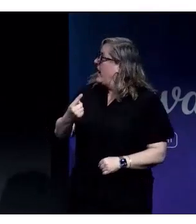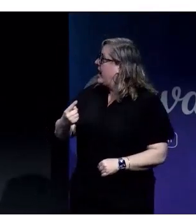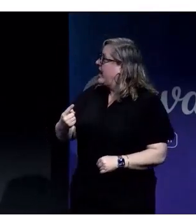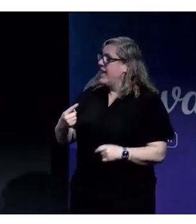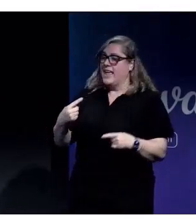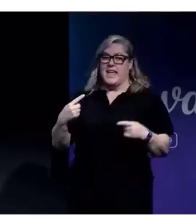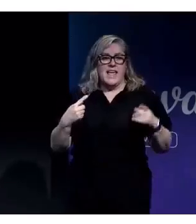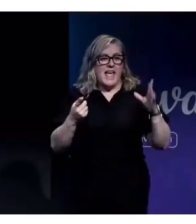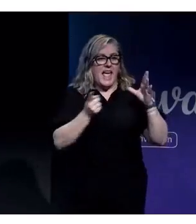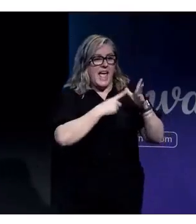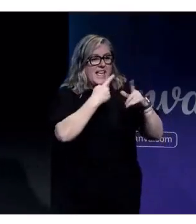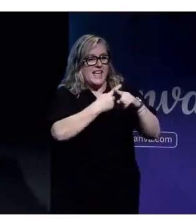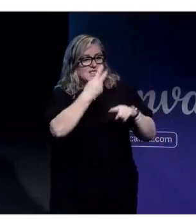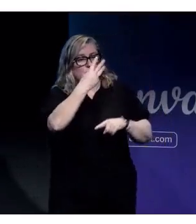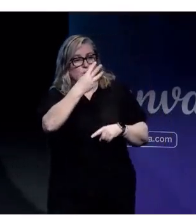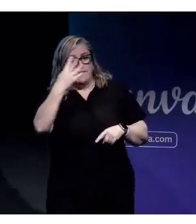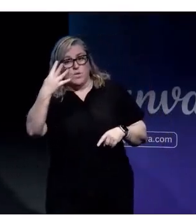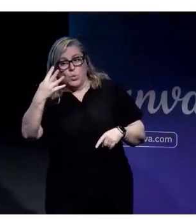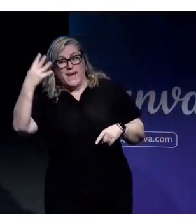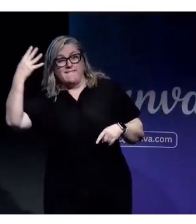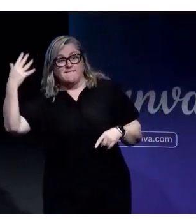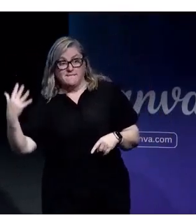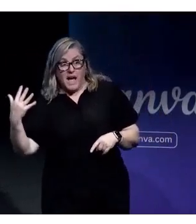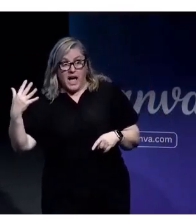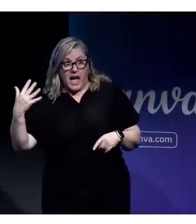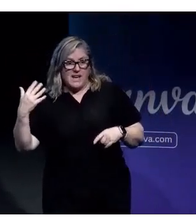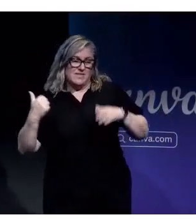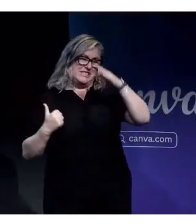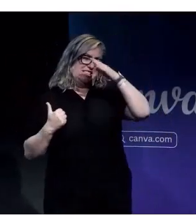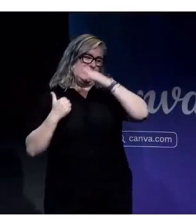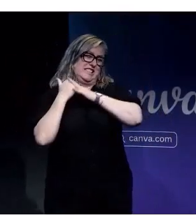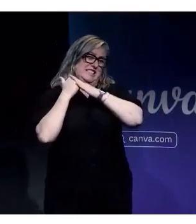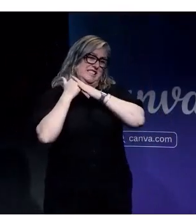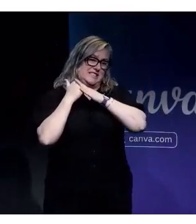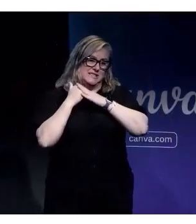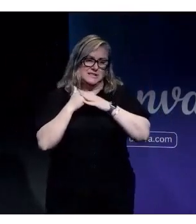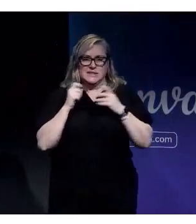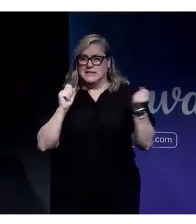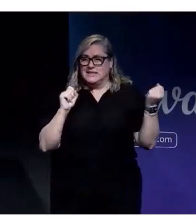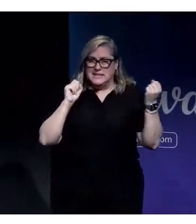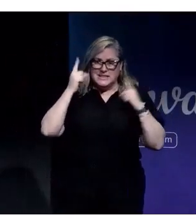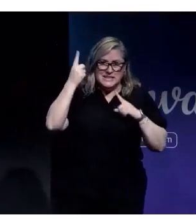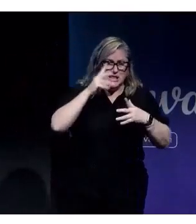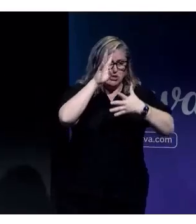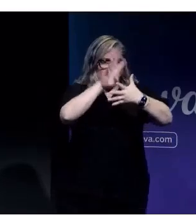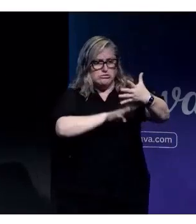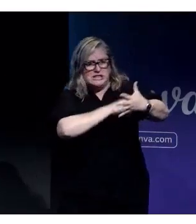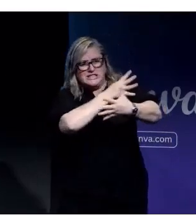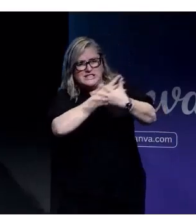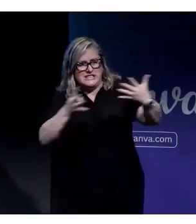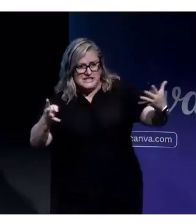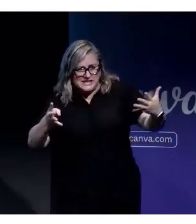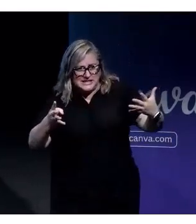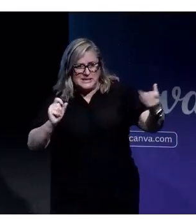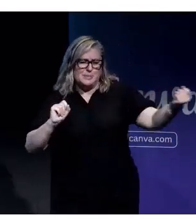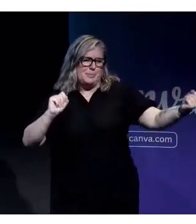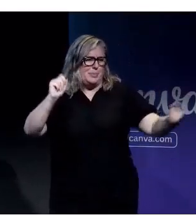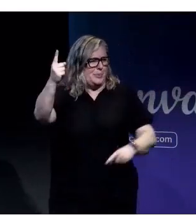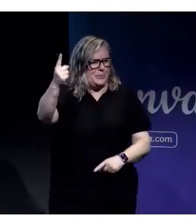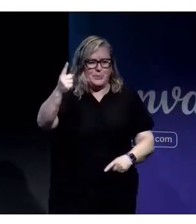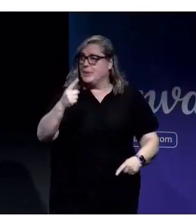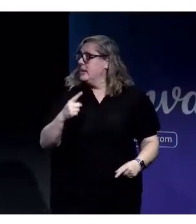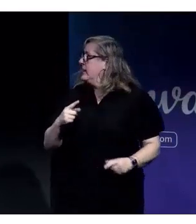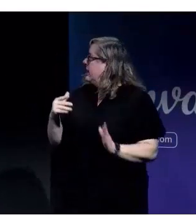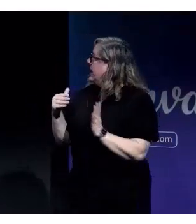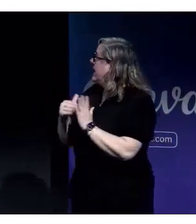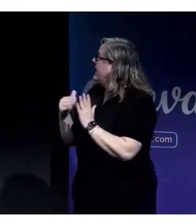AX3, 4, and 5, right up at the top end of our text scale. We've ditched the grid layout entirely. Our quick links are now